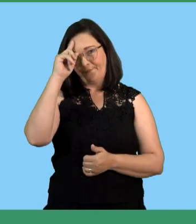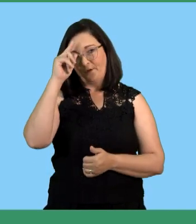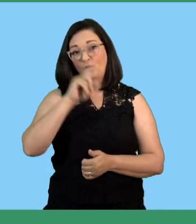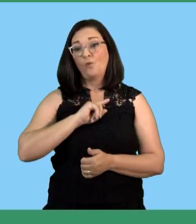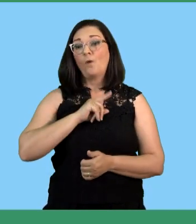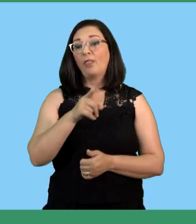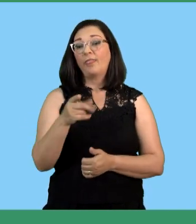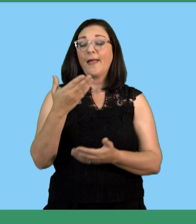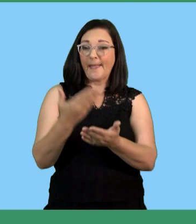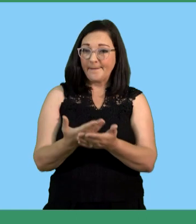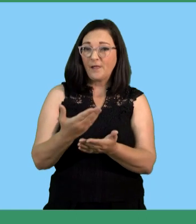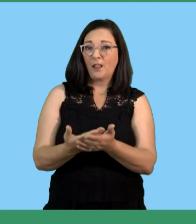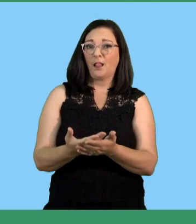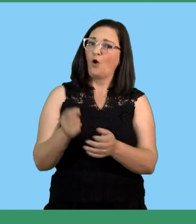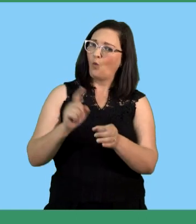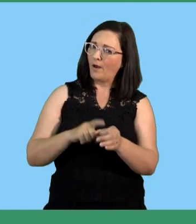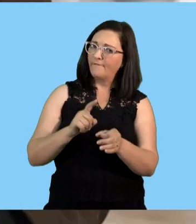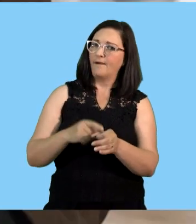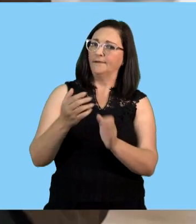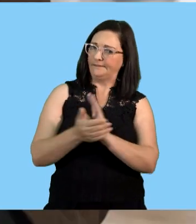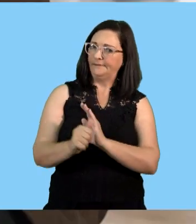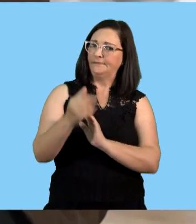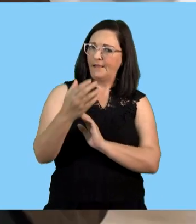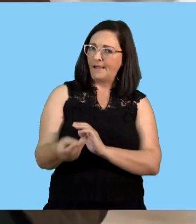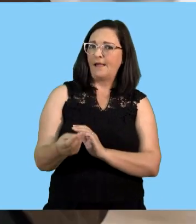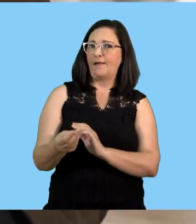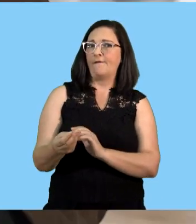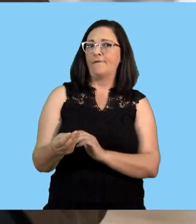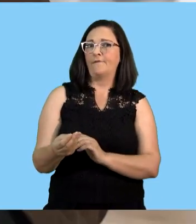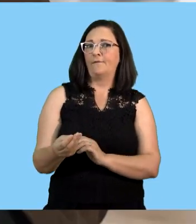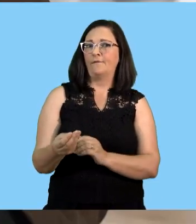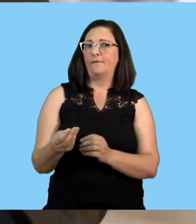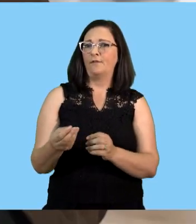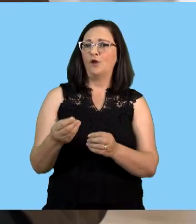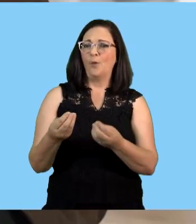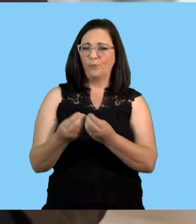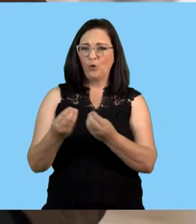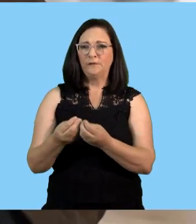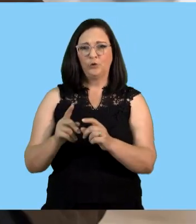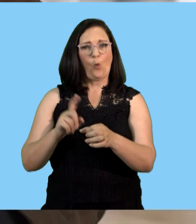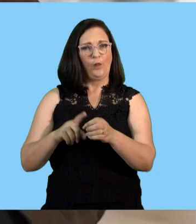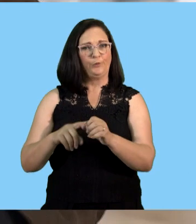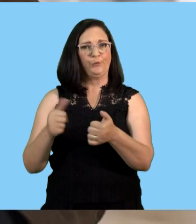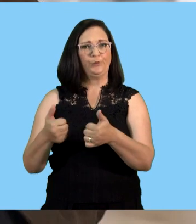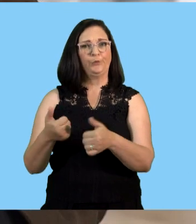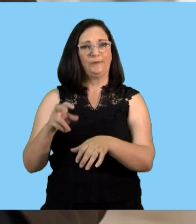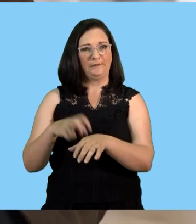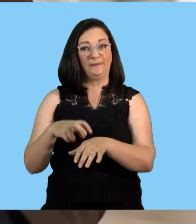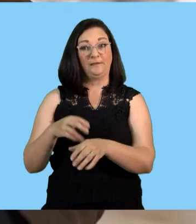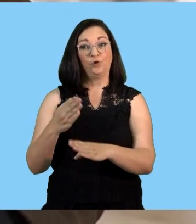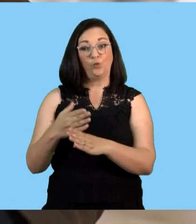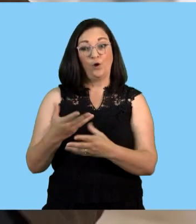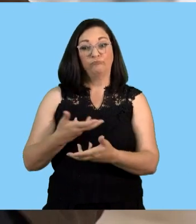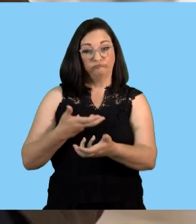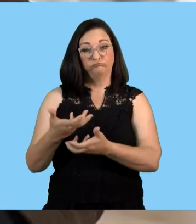keyword, who are able, who qualify, who have the skills, who have the expertise, who have the quality products that we need. So